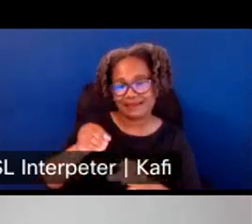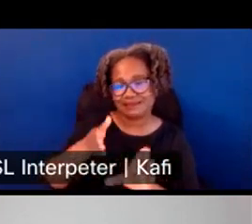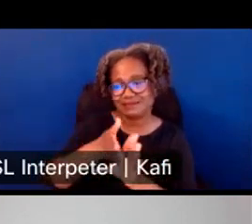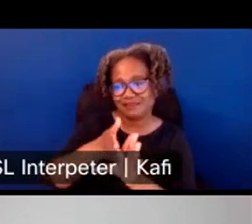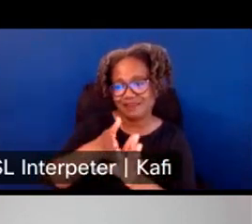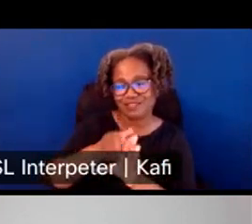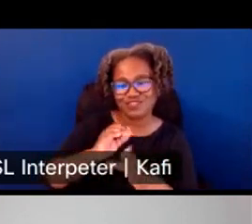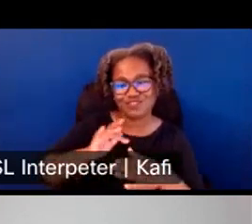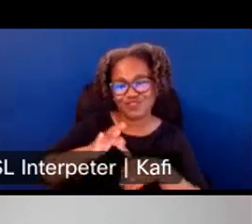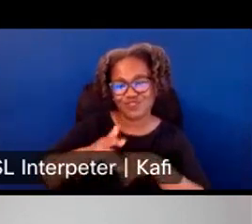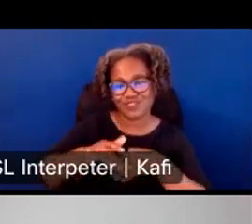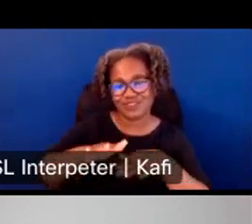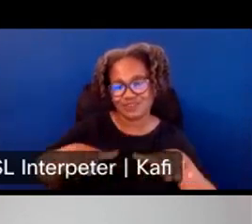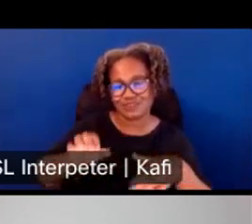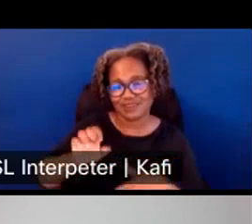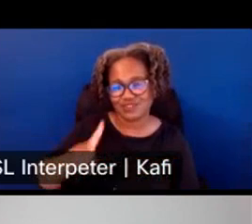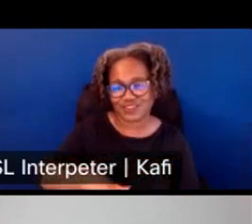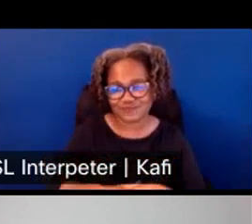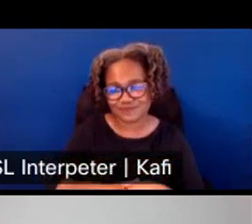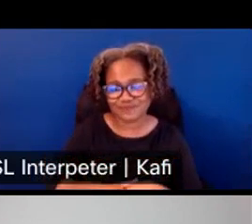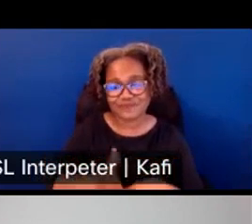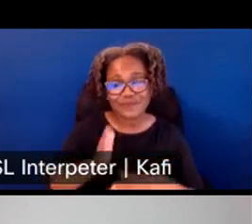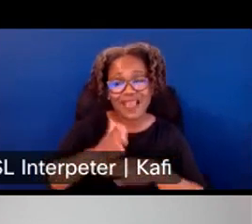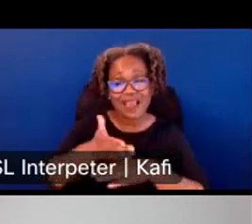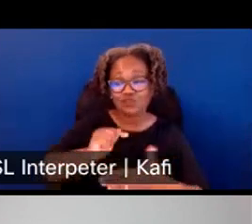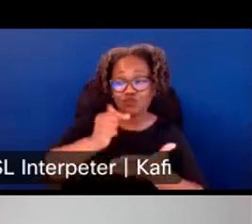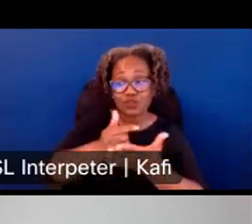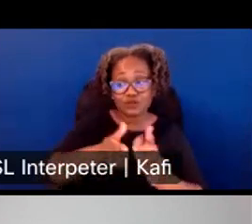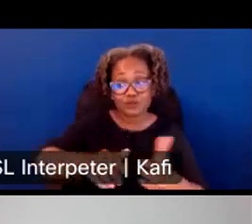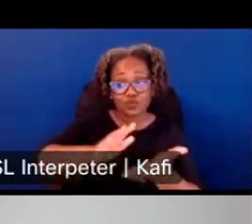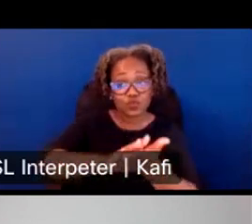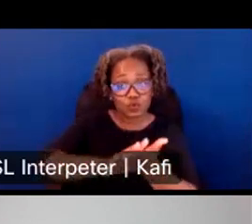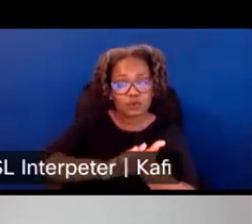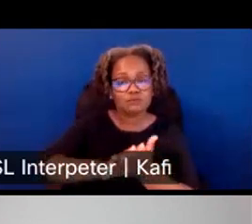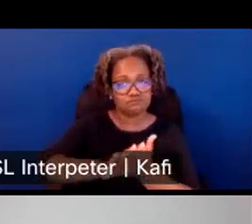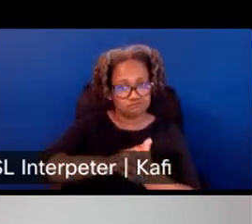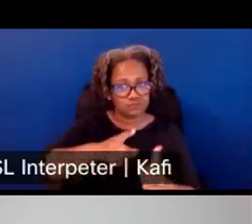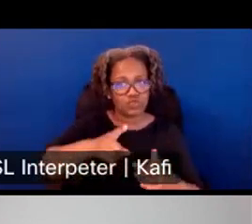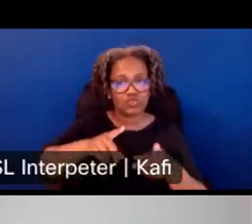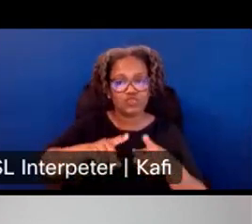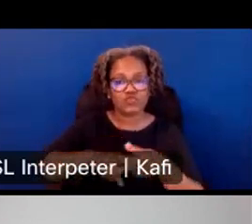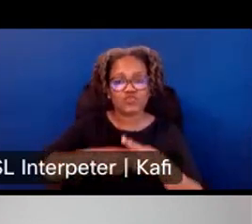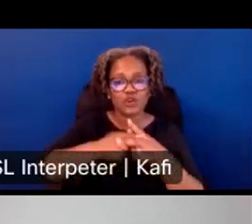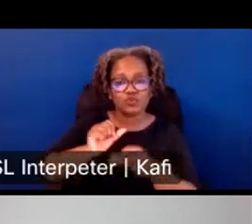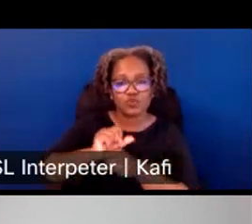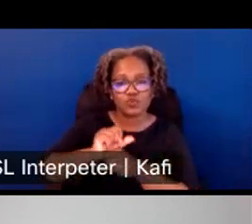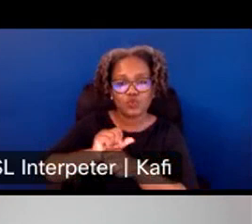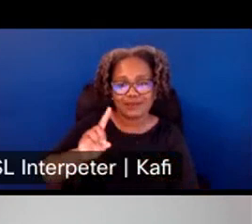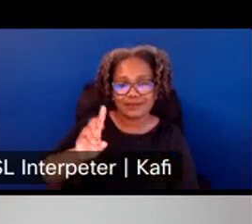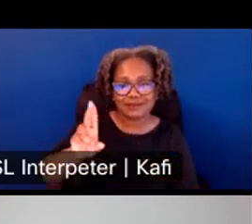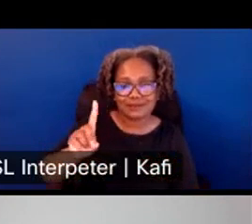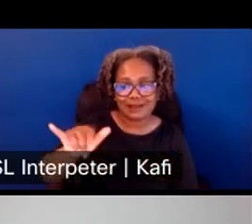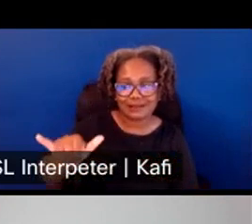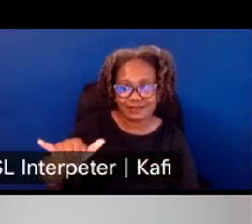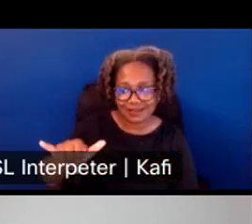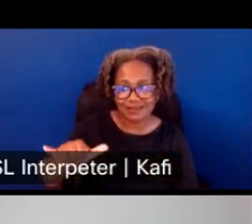door-to-door salesperson for temporary income until her career could get started. Nellie was captivated by the environment